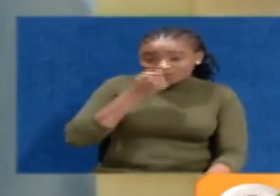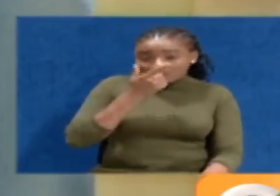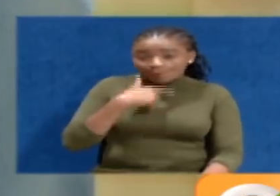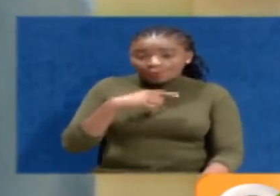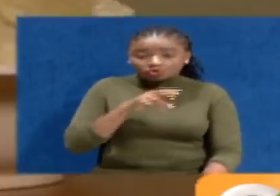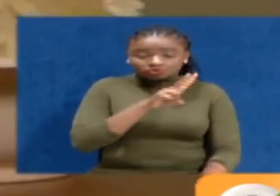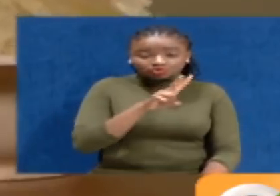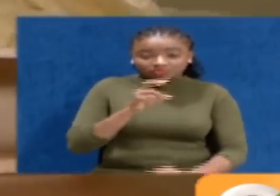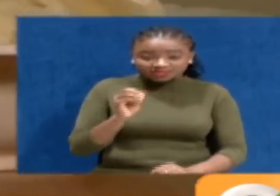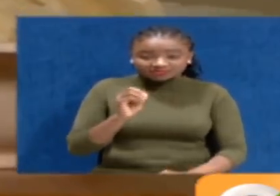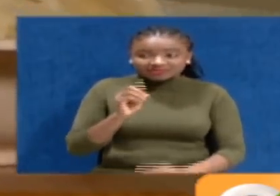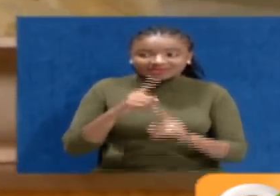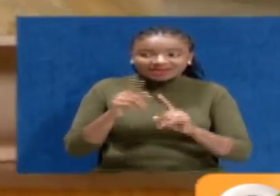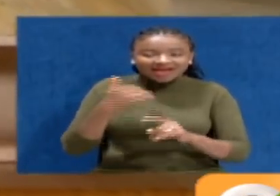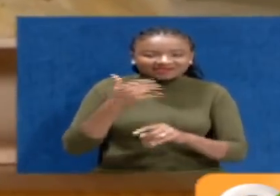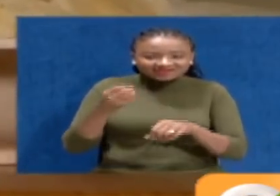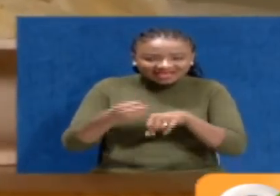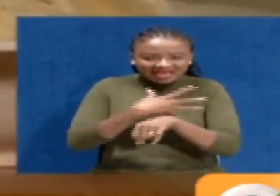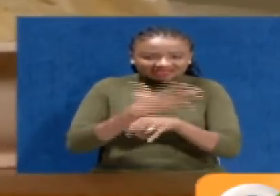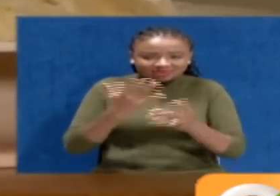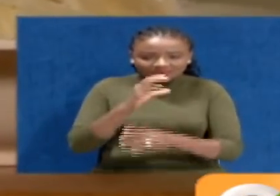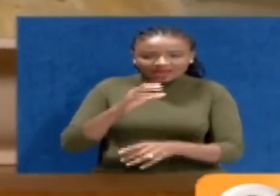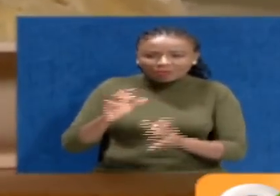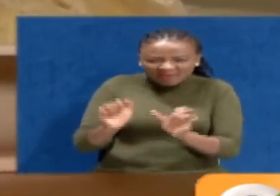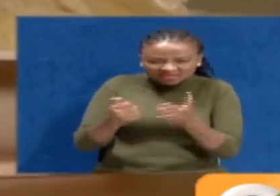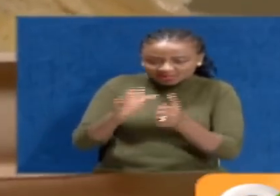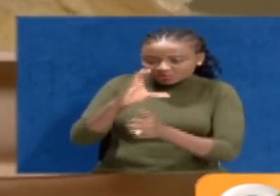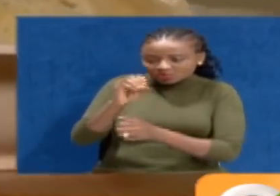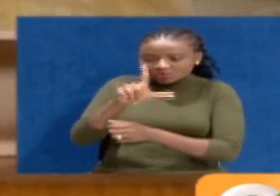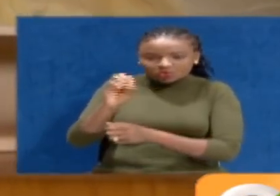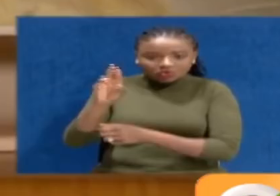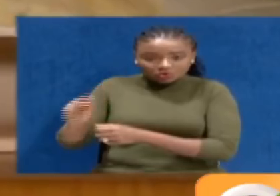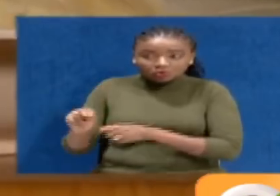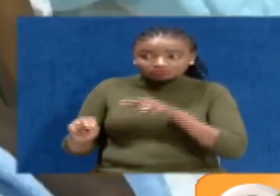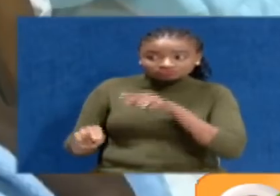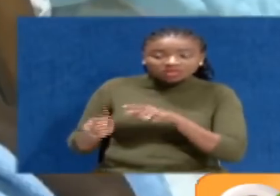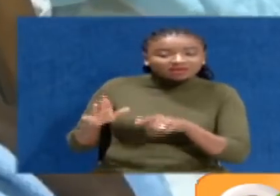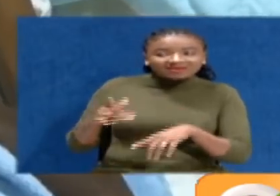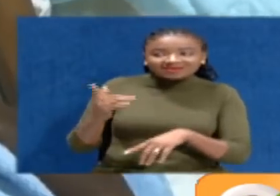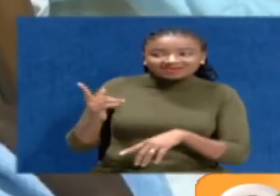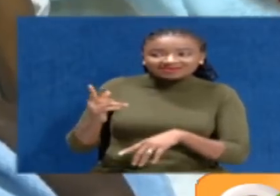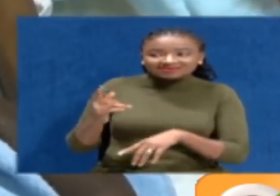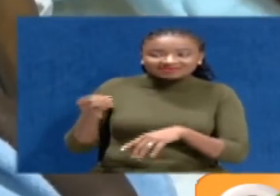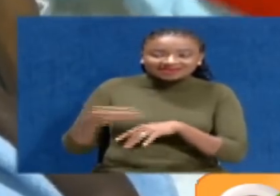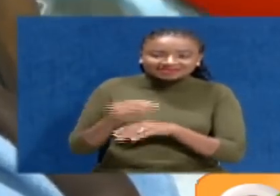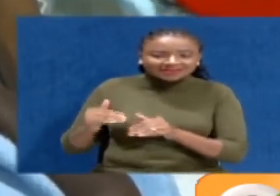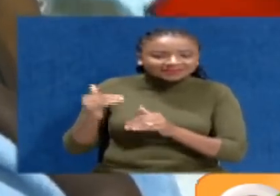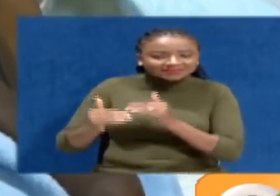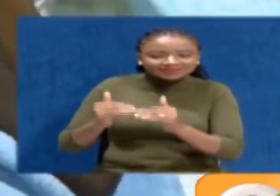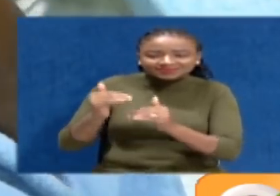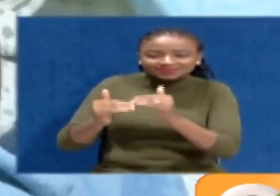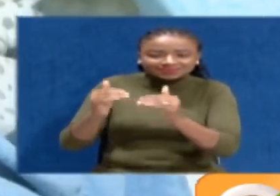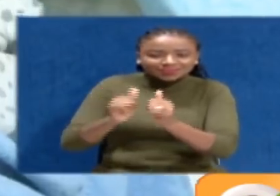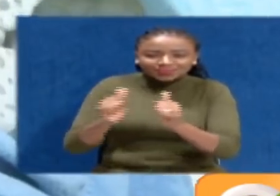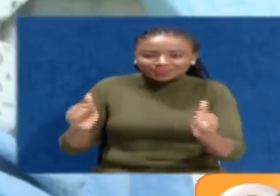suffering from colon cancer. It is at an advanced stage, and her body is giving away every day. Tonight, she cannot